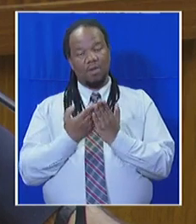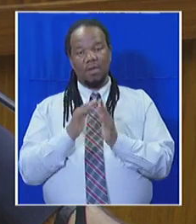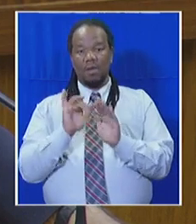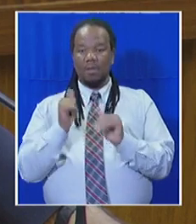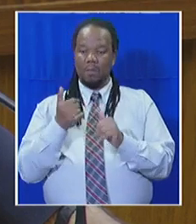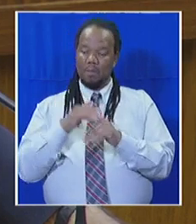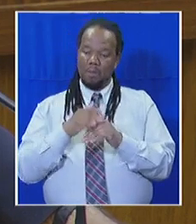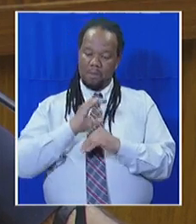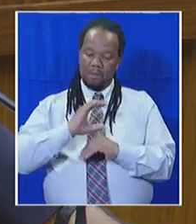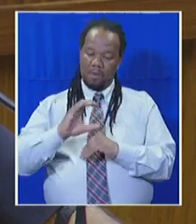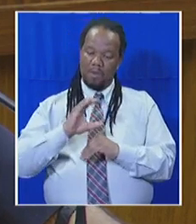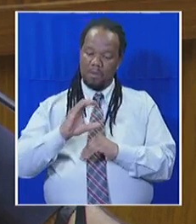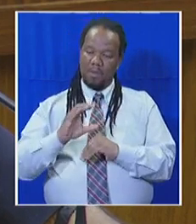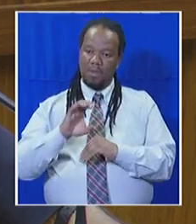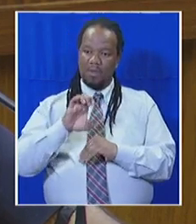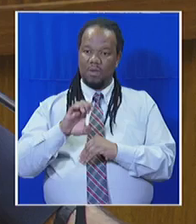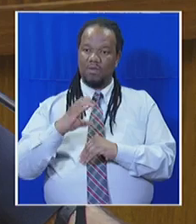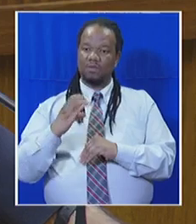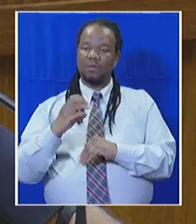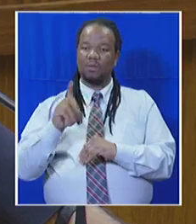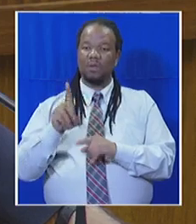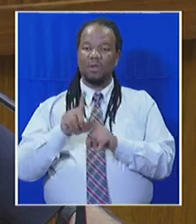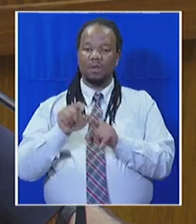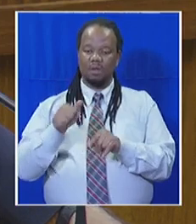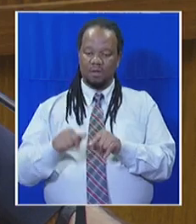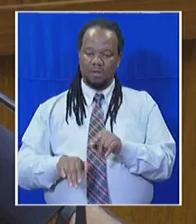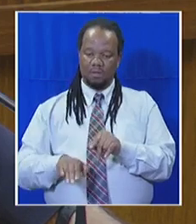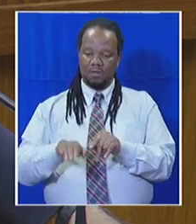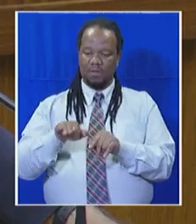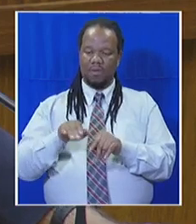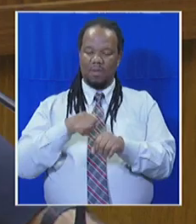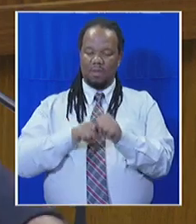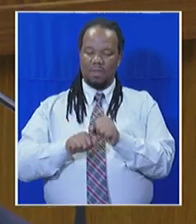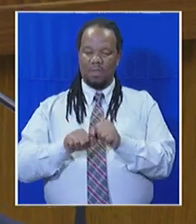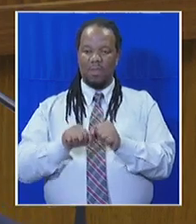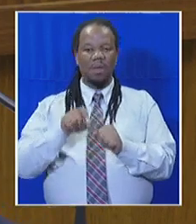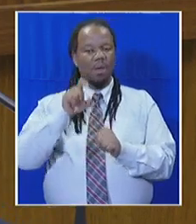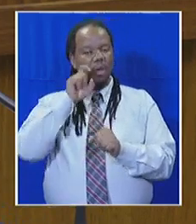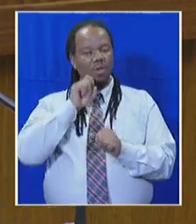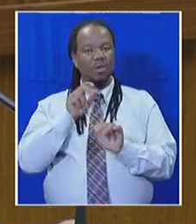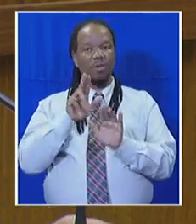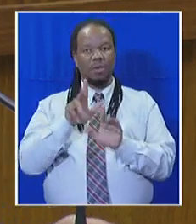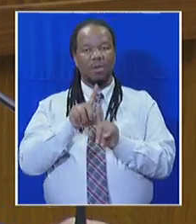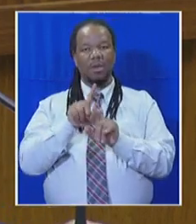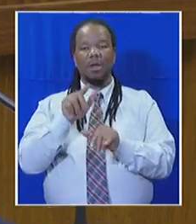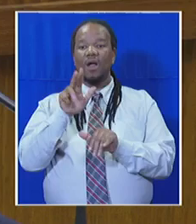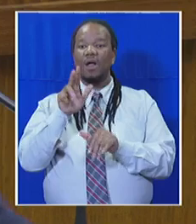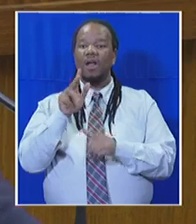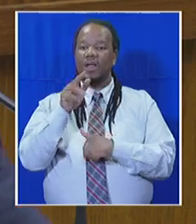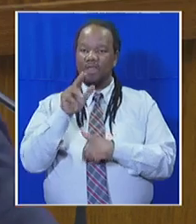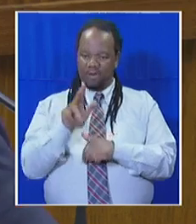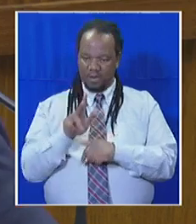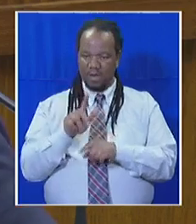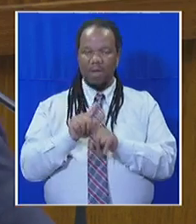childhood education, the period from conception to age 3, offers higher economic returns compared to an